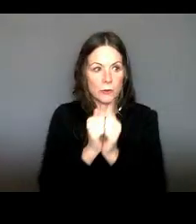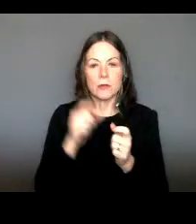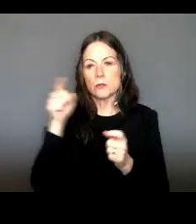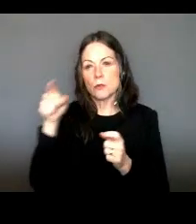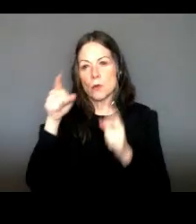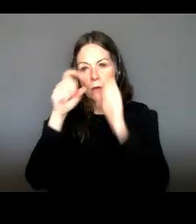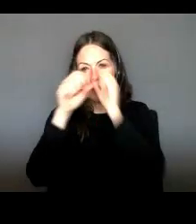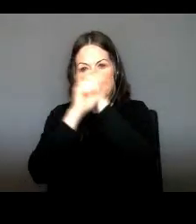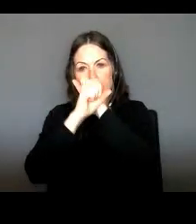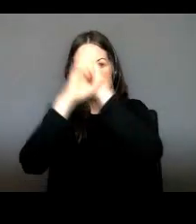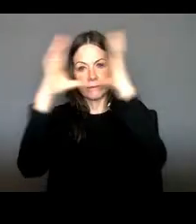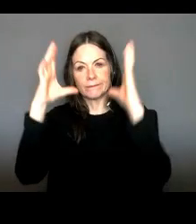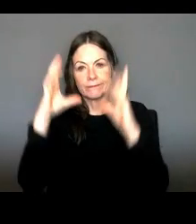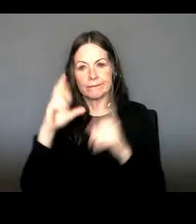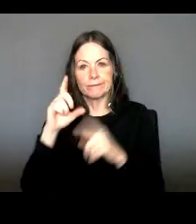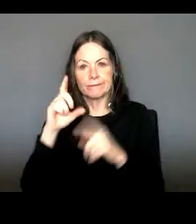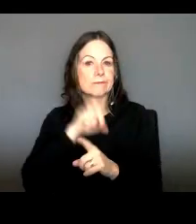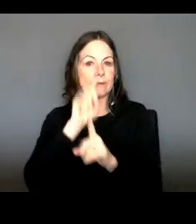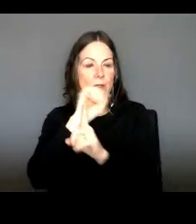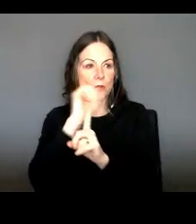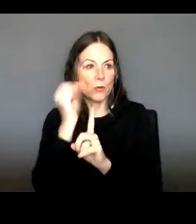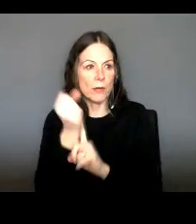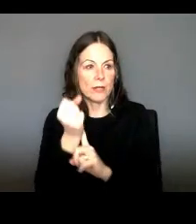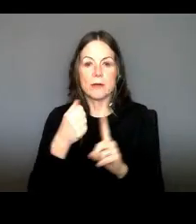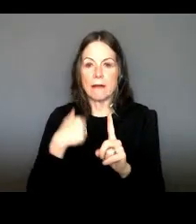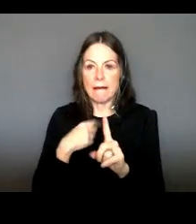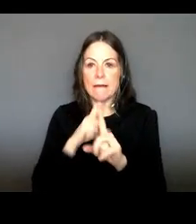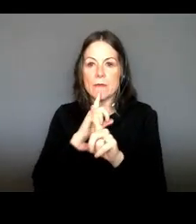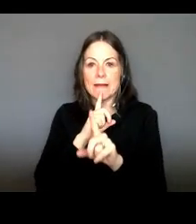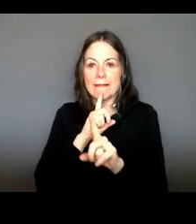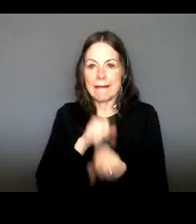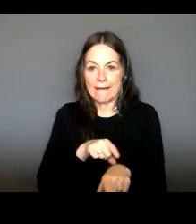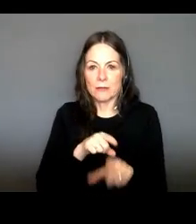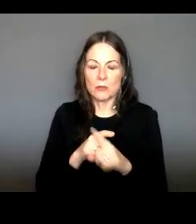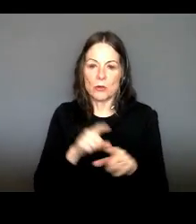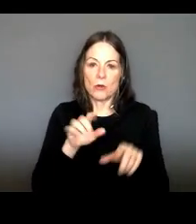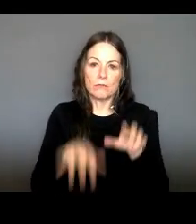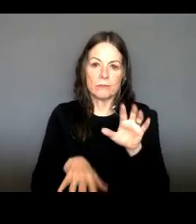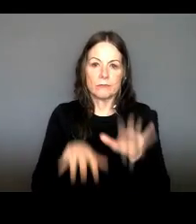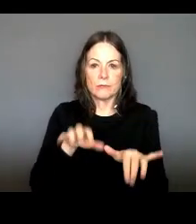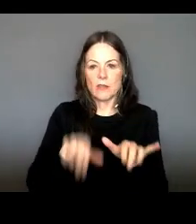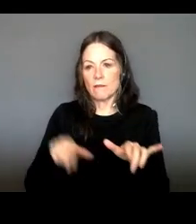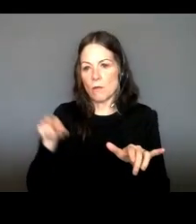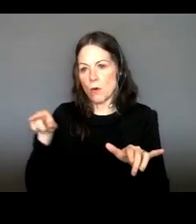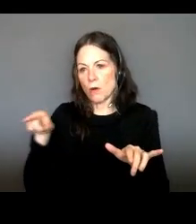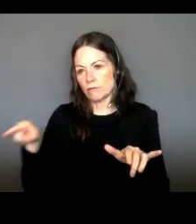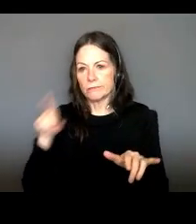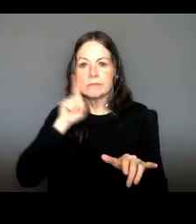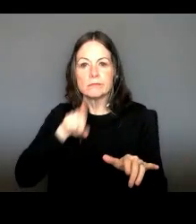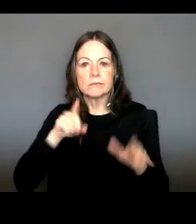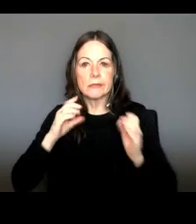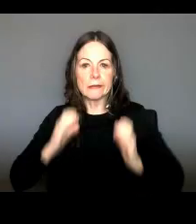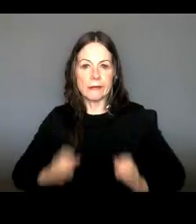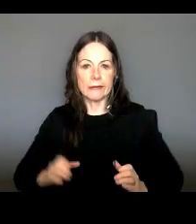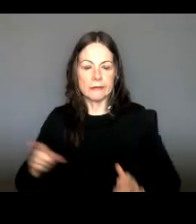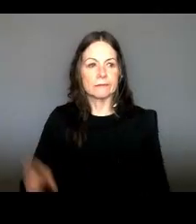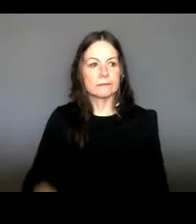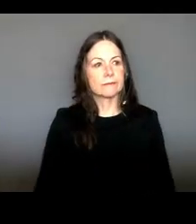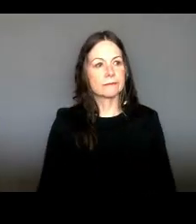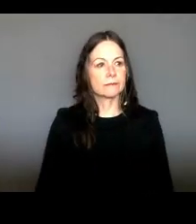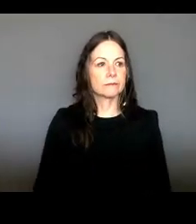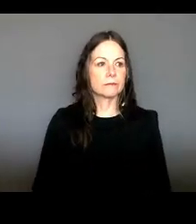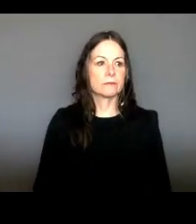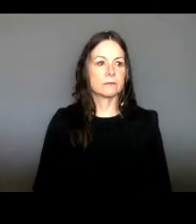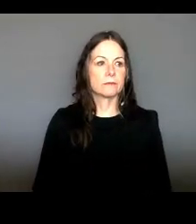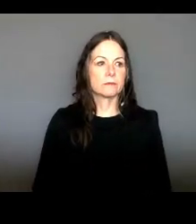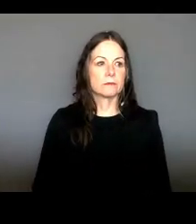imaginable situation when I'm responding this question for one of the clients or for the friend. Are you